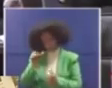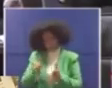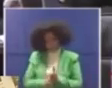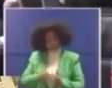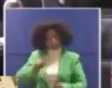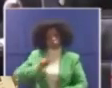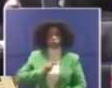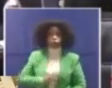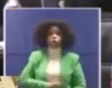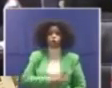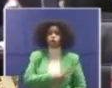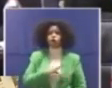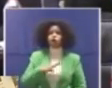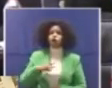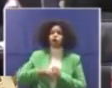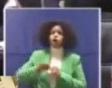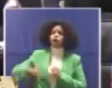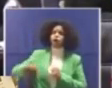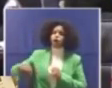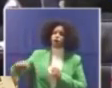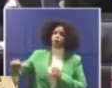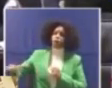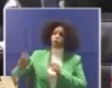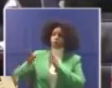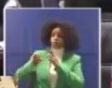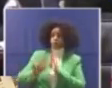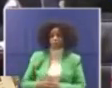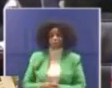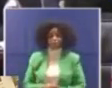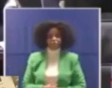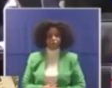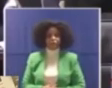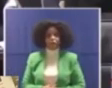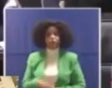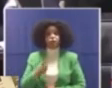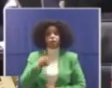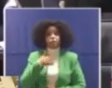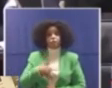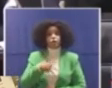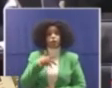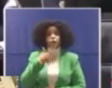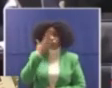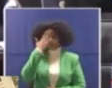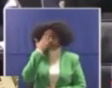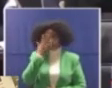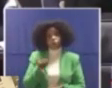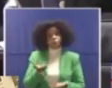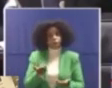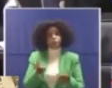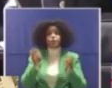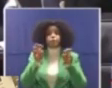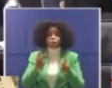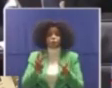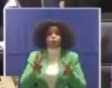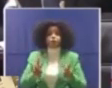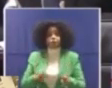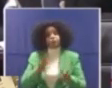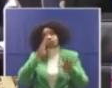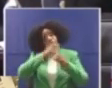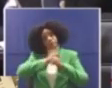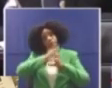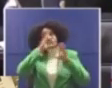also want to know from you, sir, is whether your mandate as leader of the Republic's peace missions